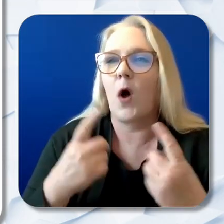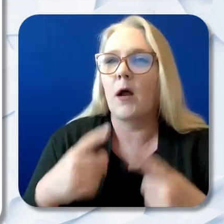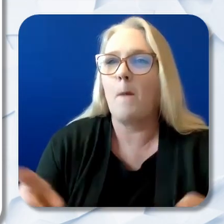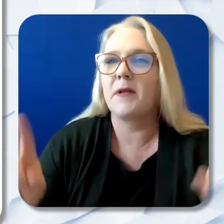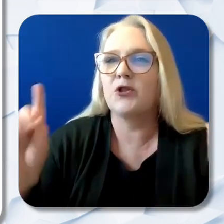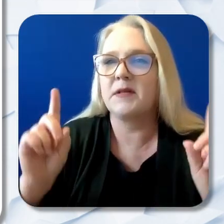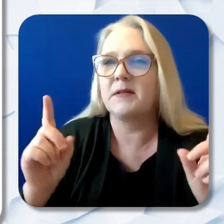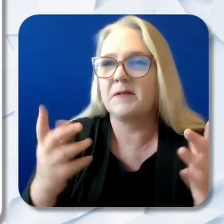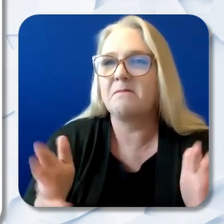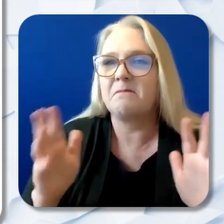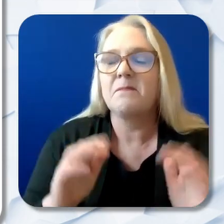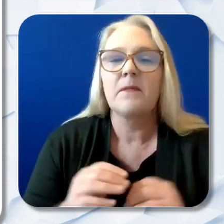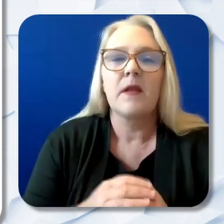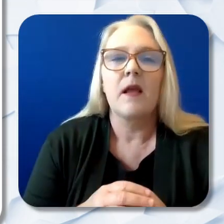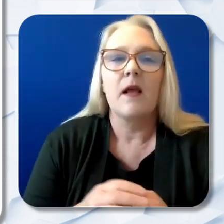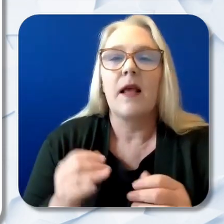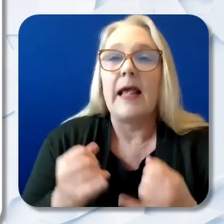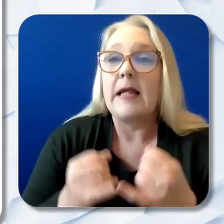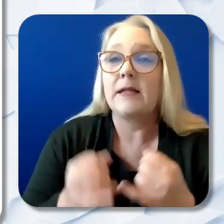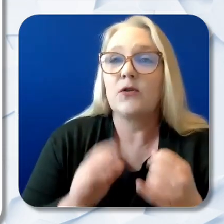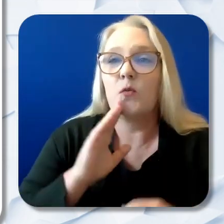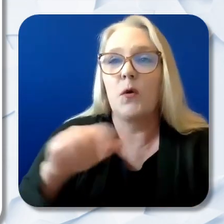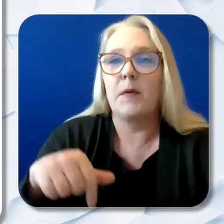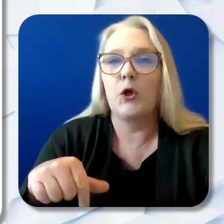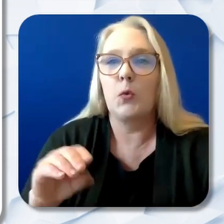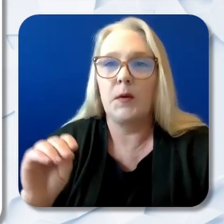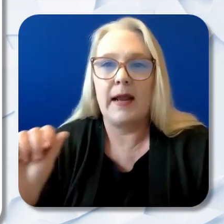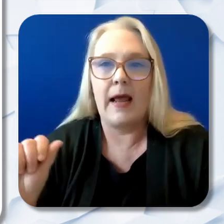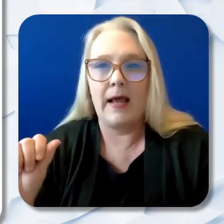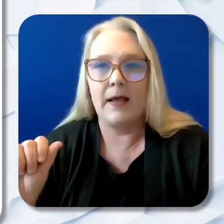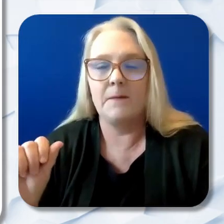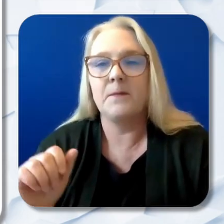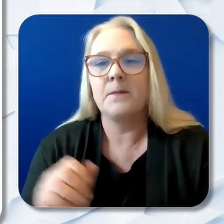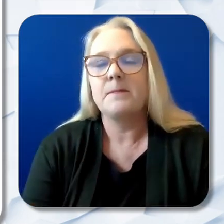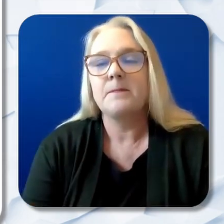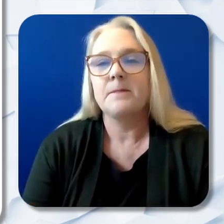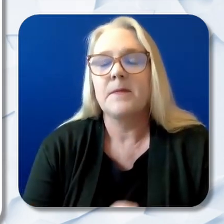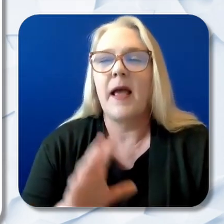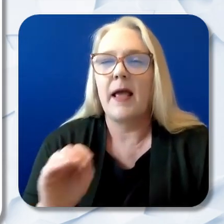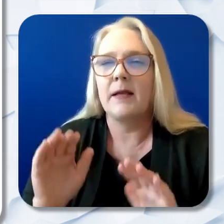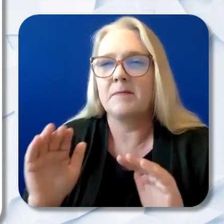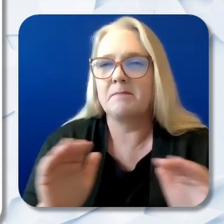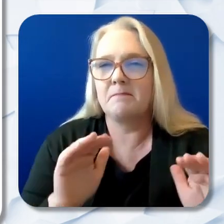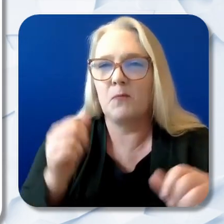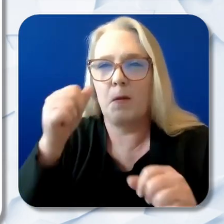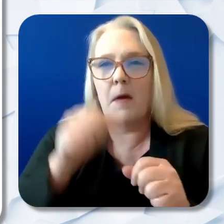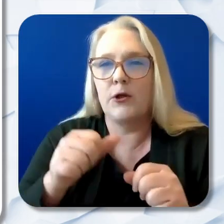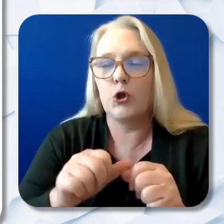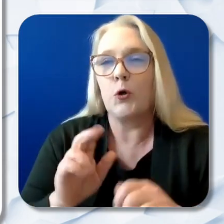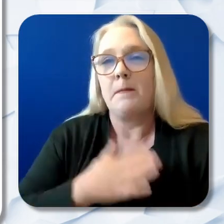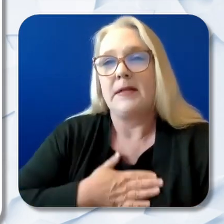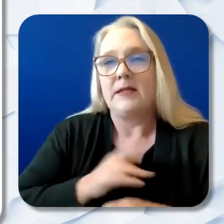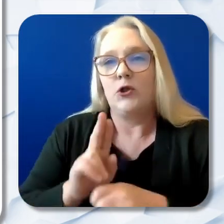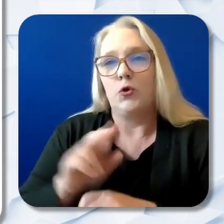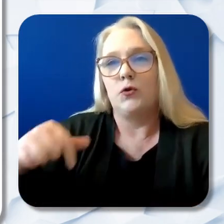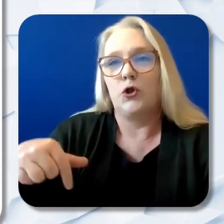We will then end today's webinar with some questions and answers, And as an additional reminder, please use the question